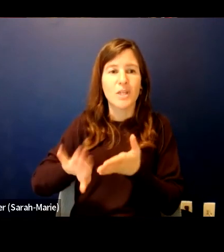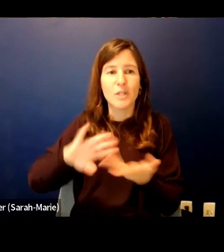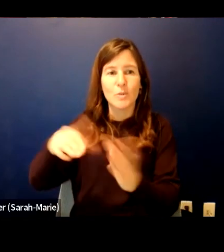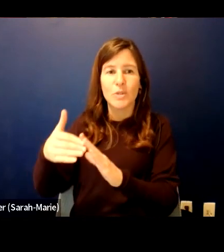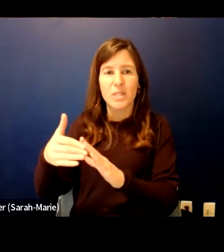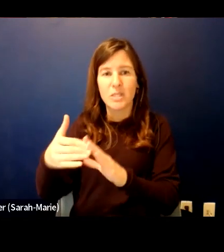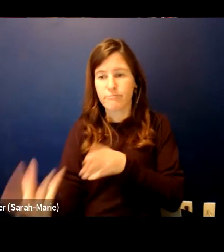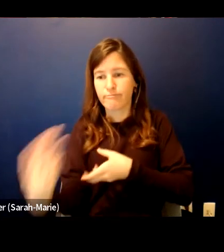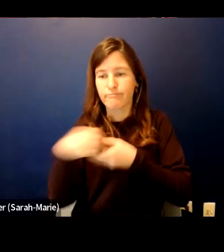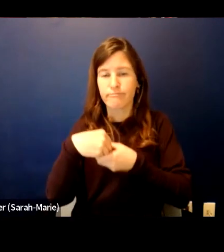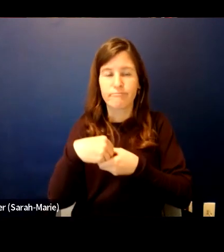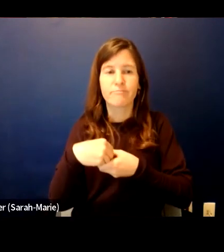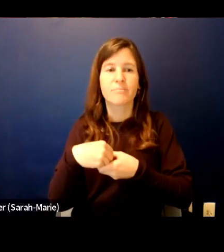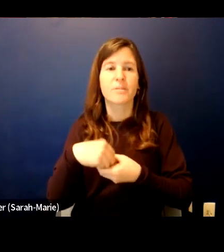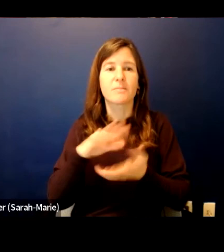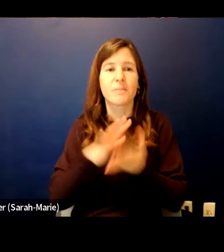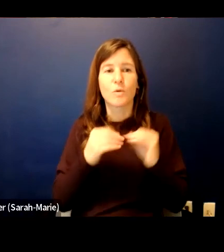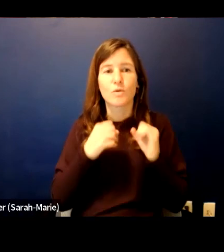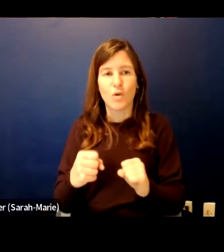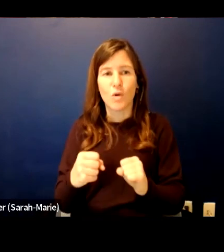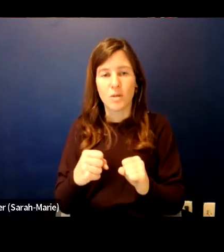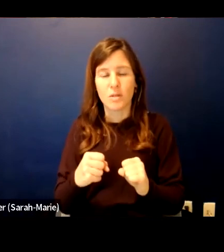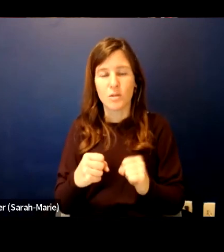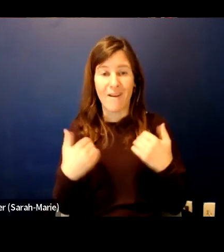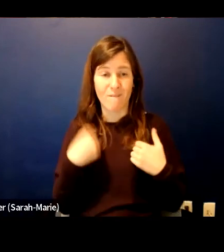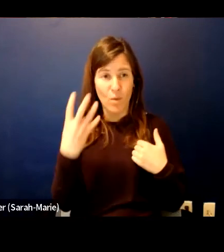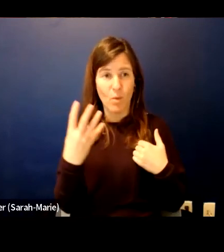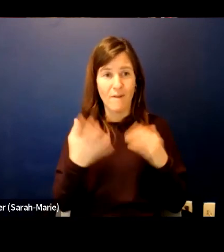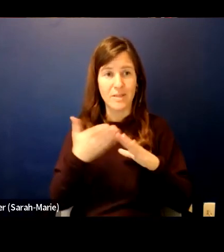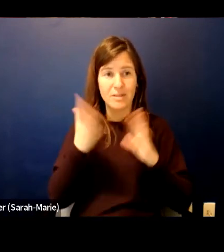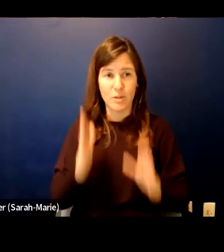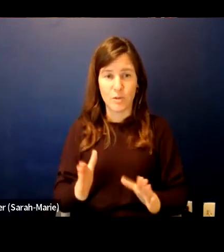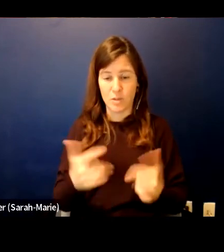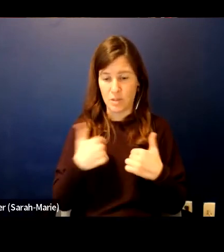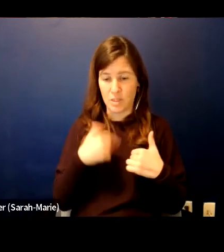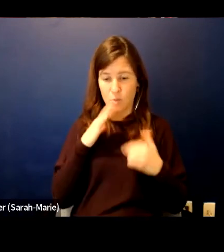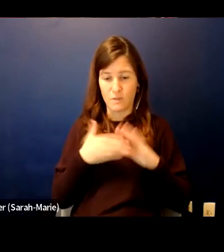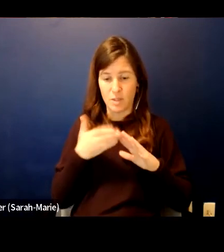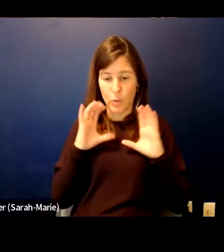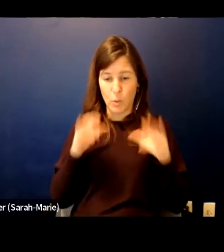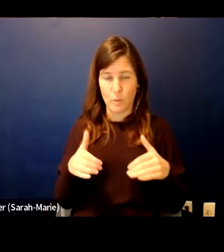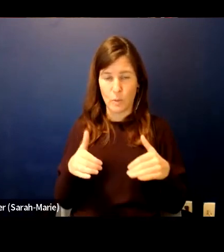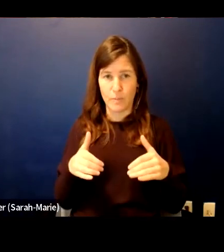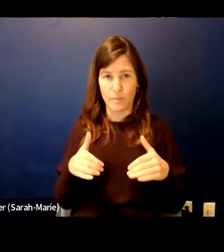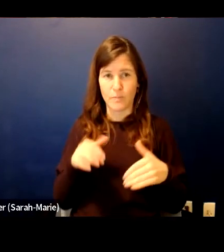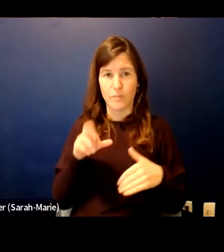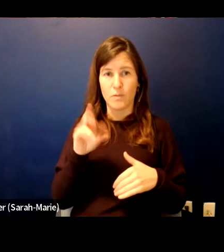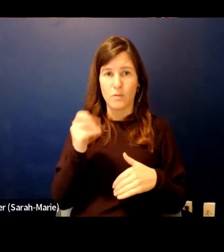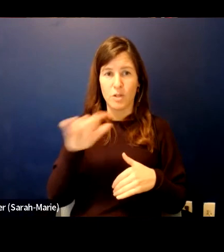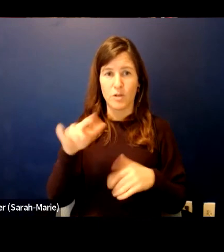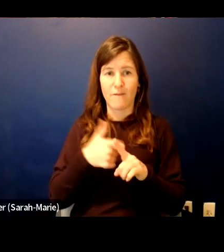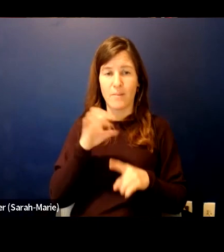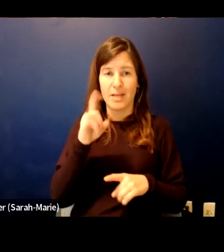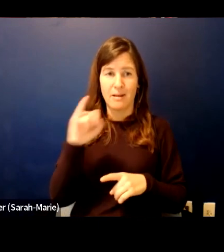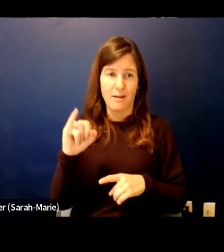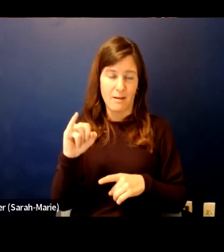practice. So I have four facilitators. I get to facilitate a group. Rachel from the EDI